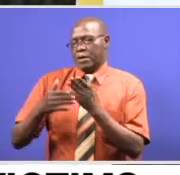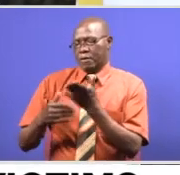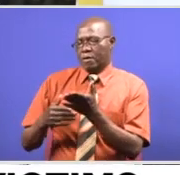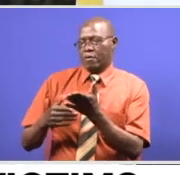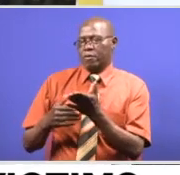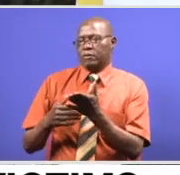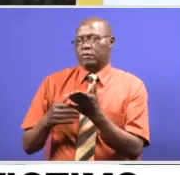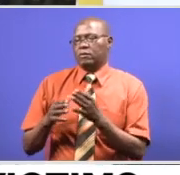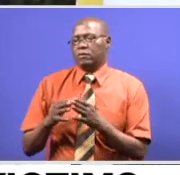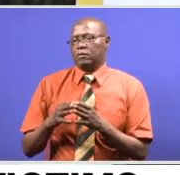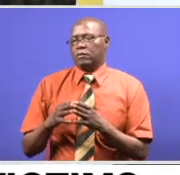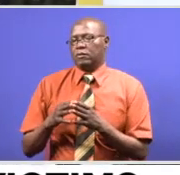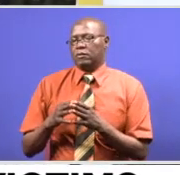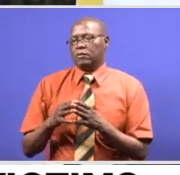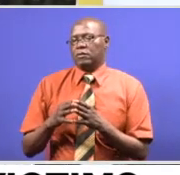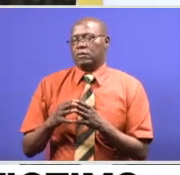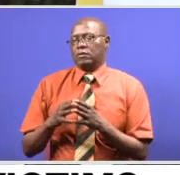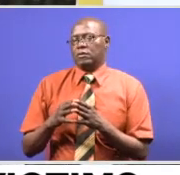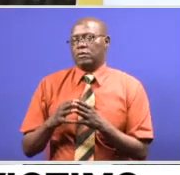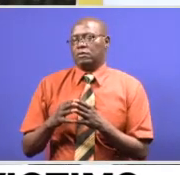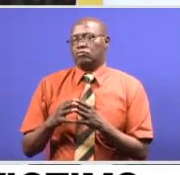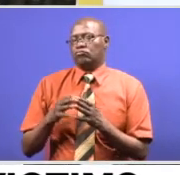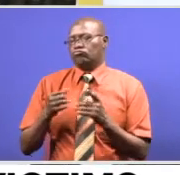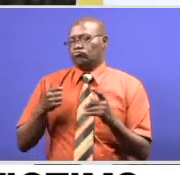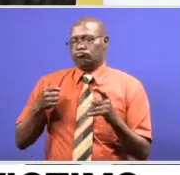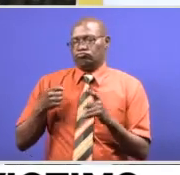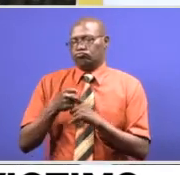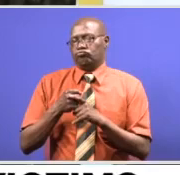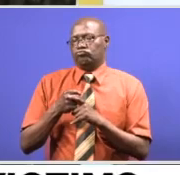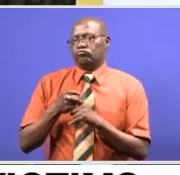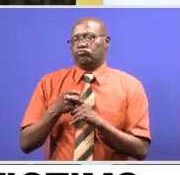was yani aligongwa vibaya akaumizwa